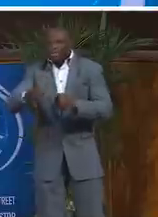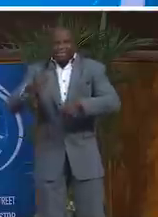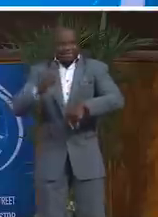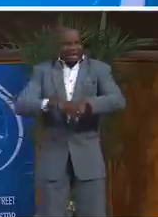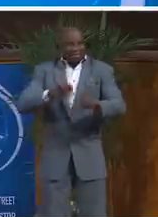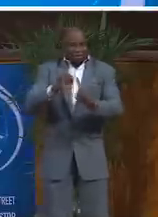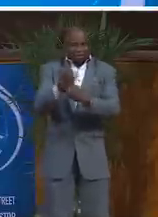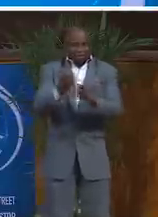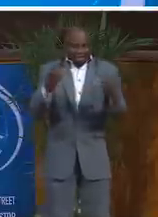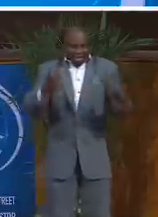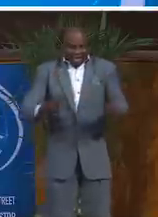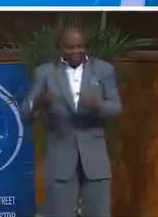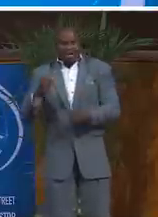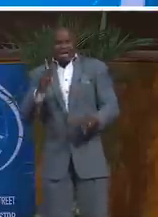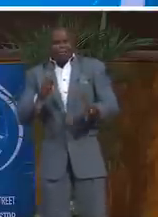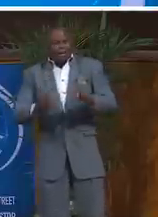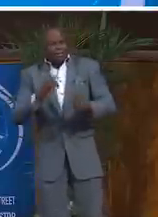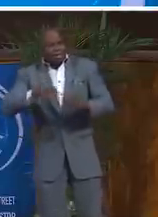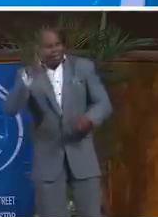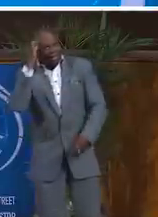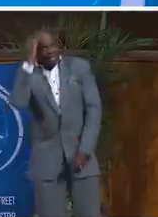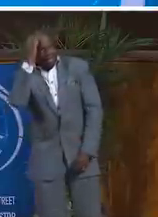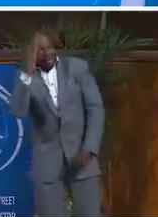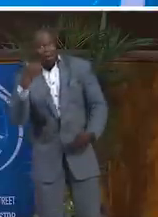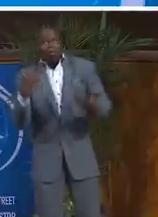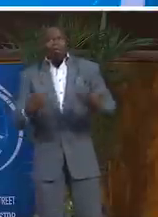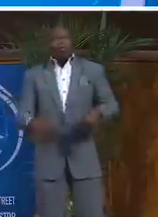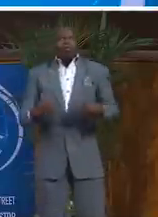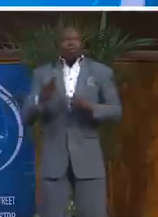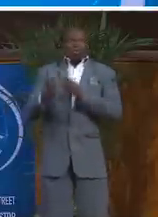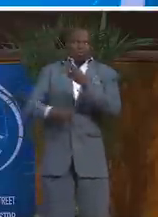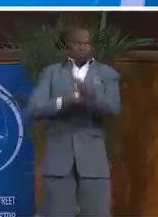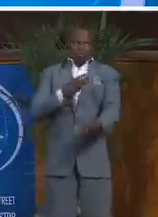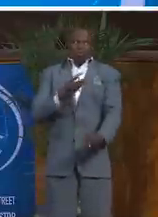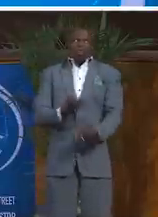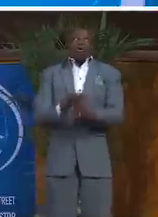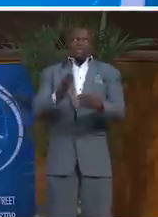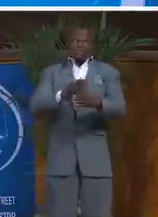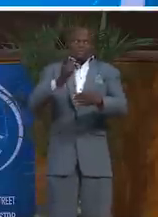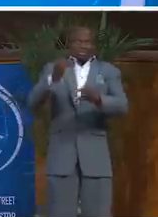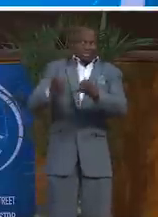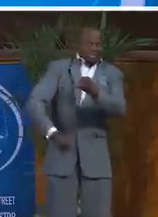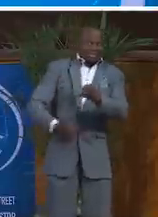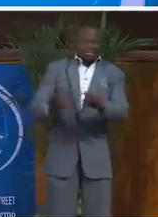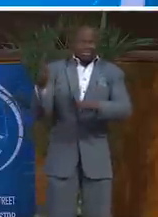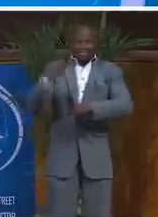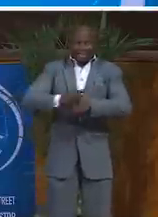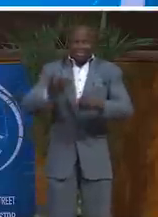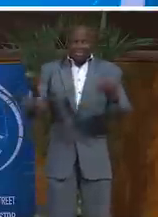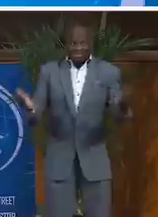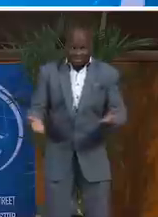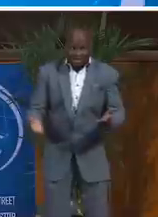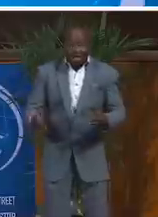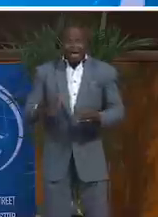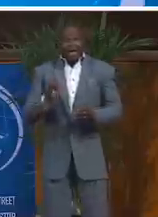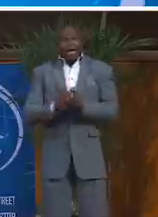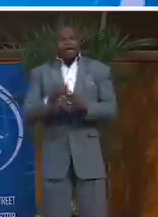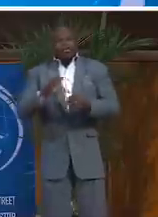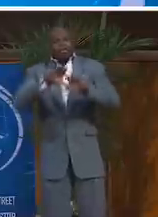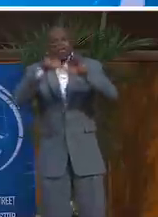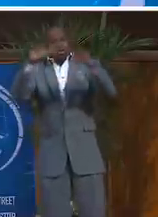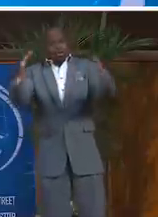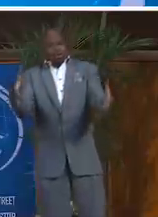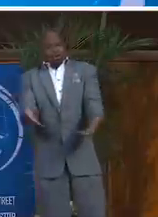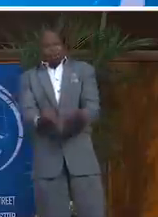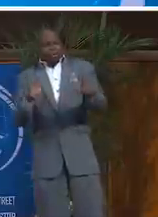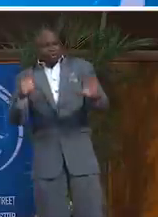events happen that lead people to think that the world is coming to an end. In times of global crisis